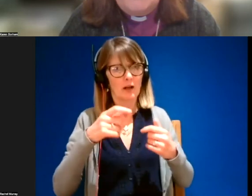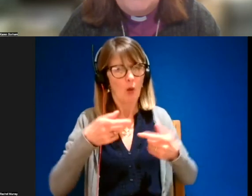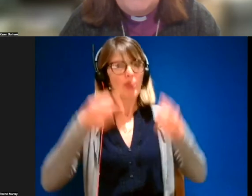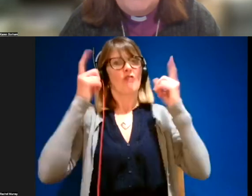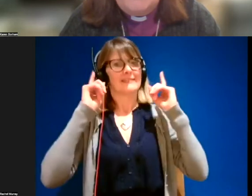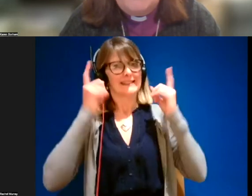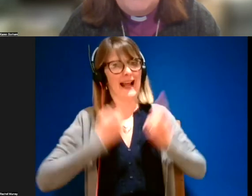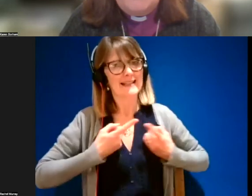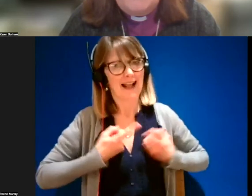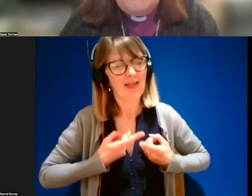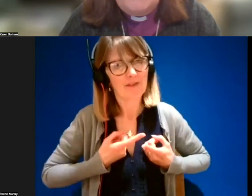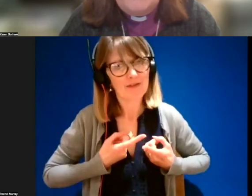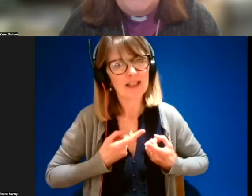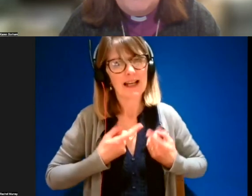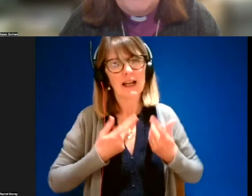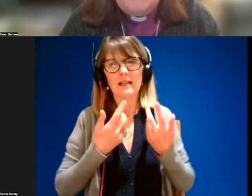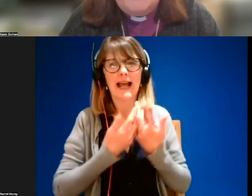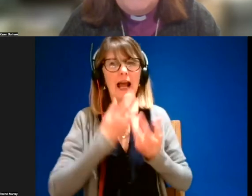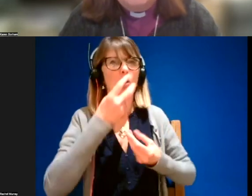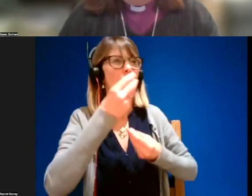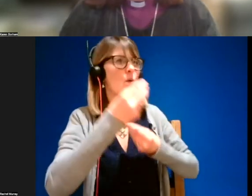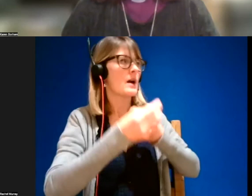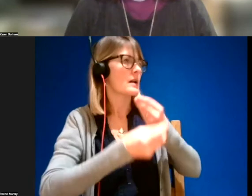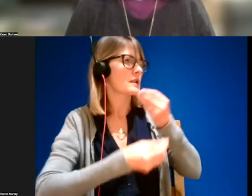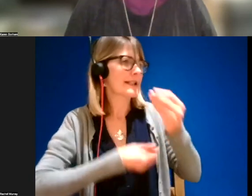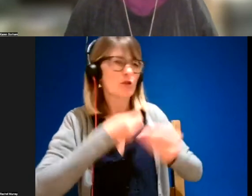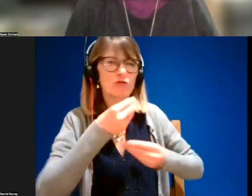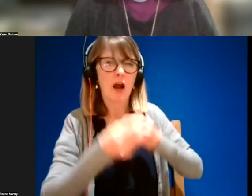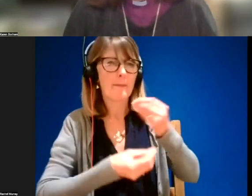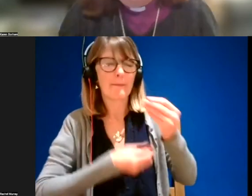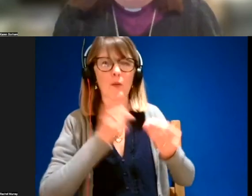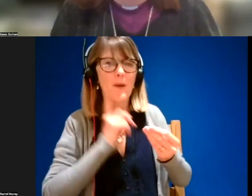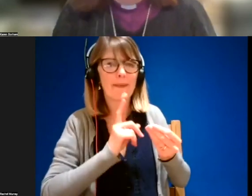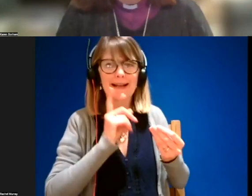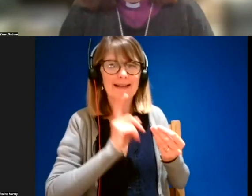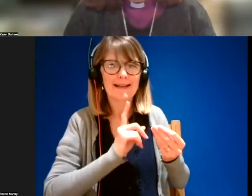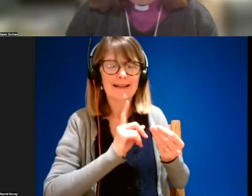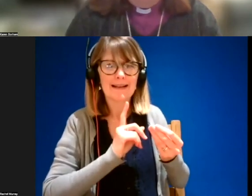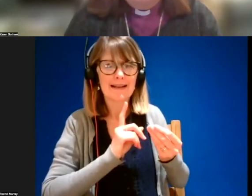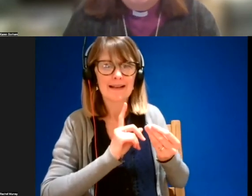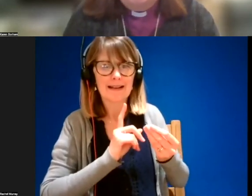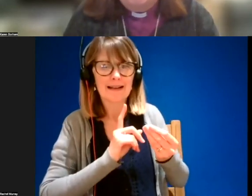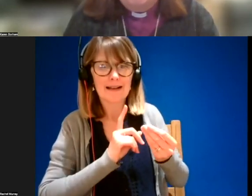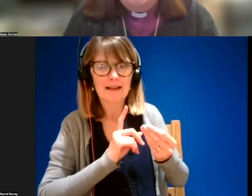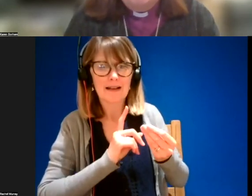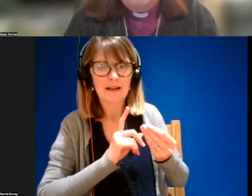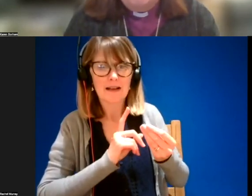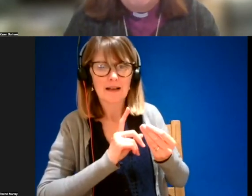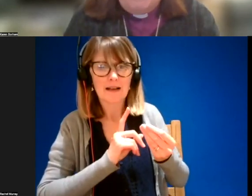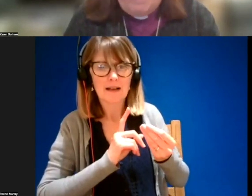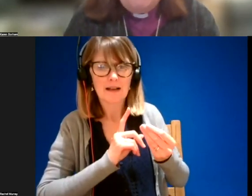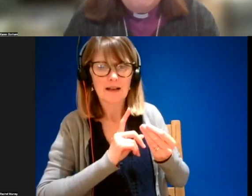describe women? You know, we can't use the word gravitas because women don't really have gravitas. Anyway, I know exactly that's my view